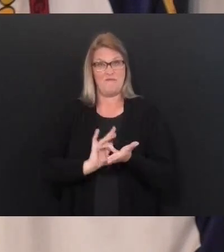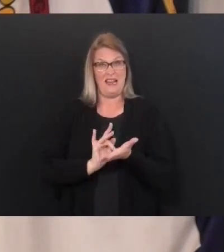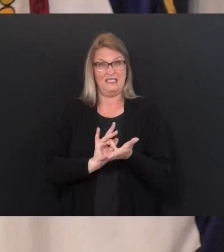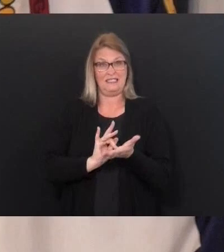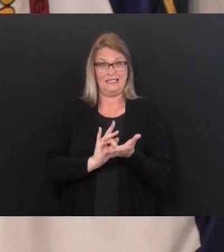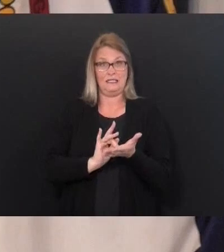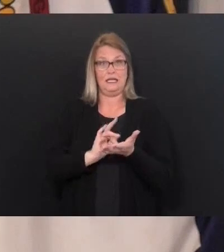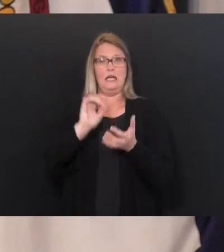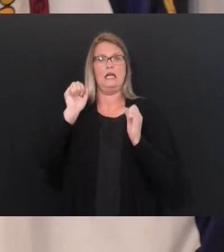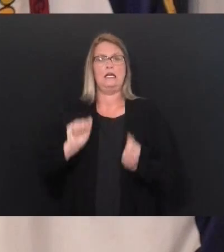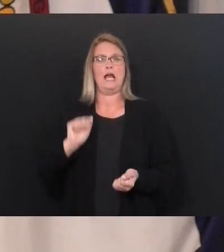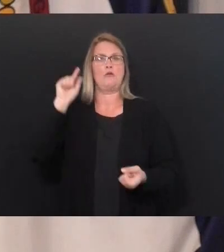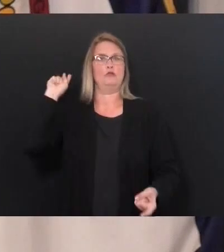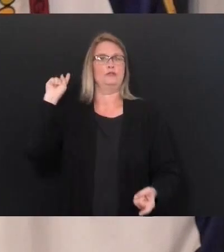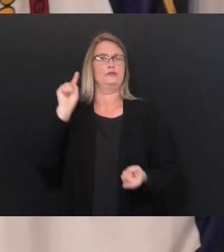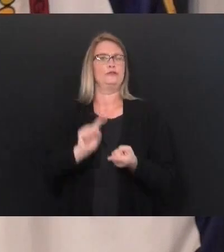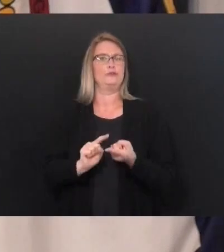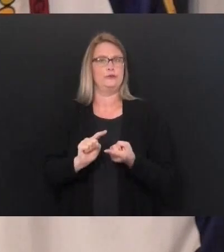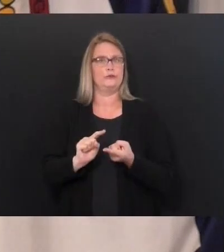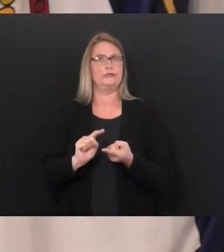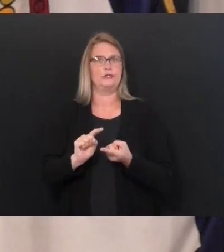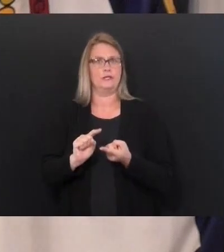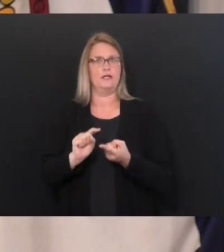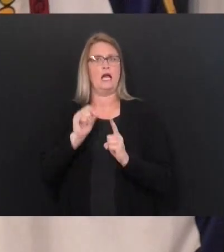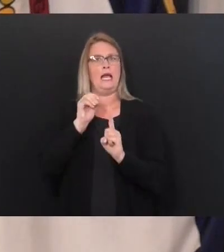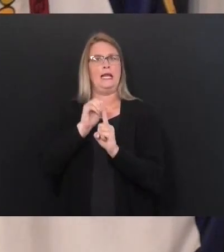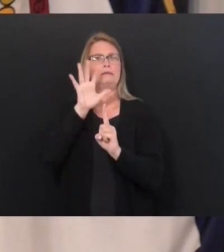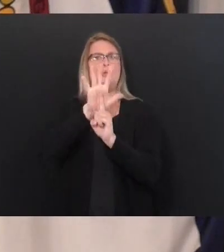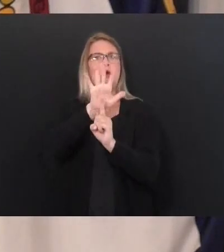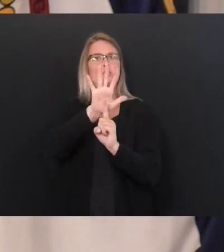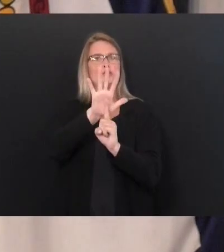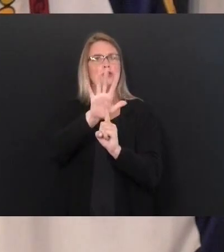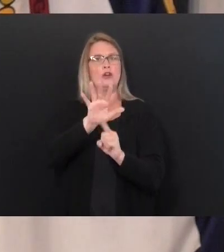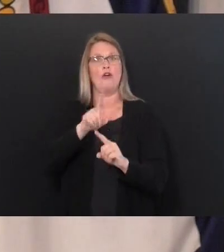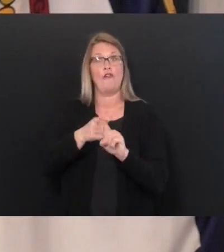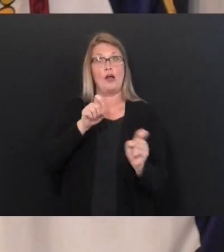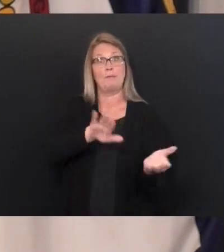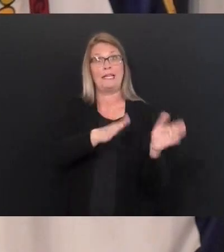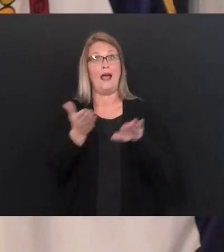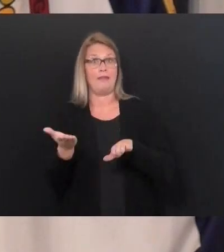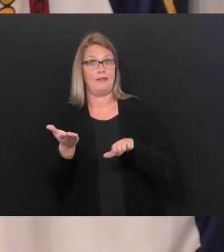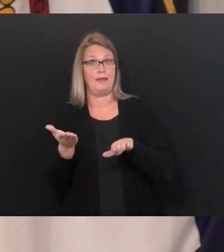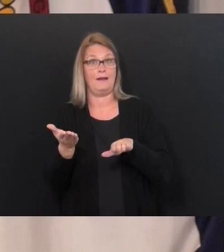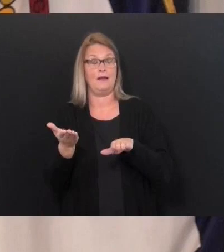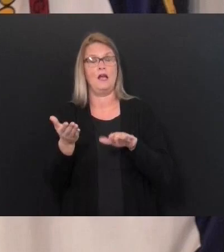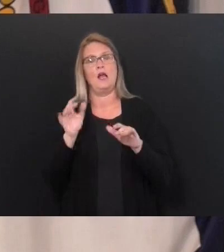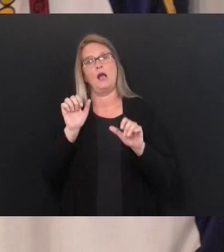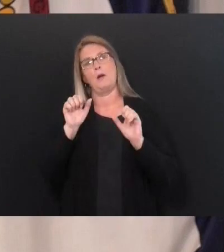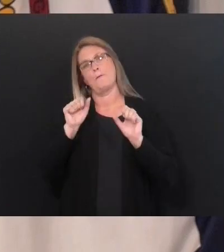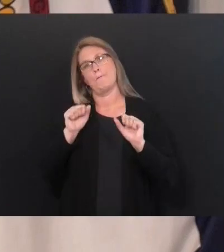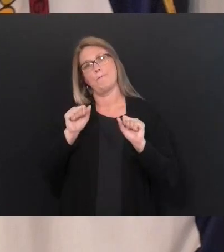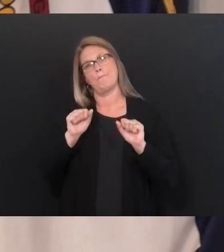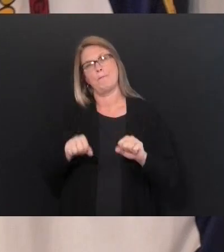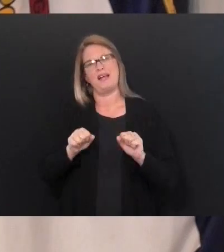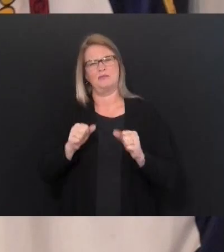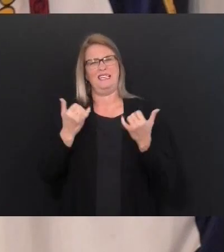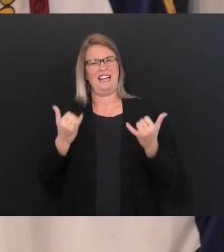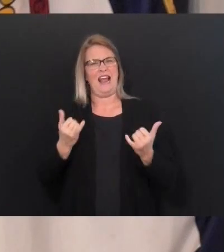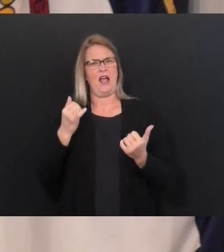to reduce the exposure of this from a death to the possibility of a real bad